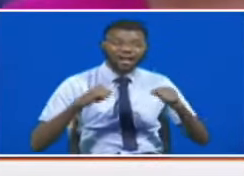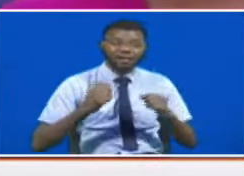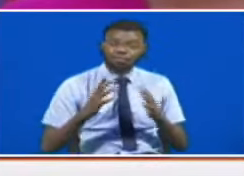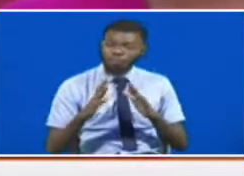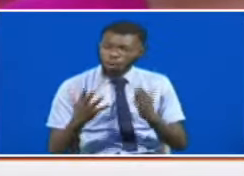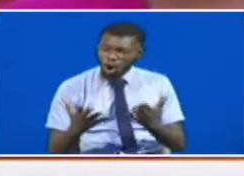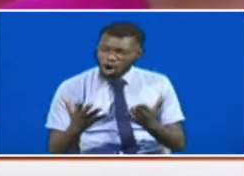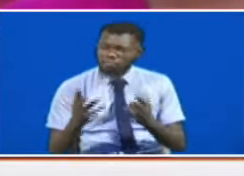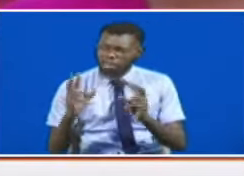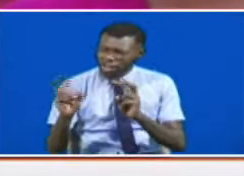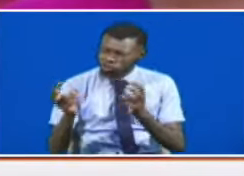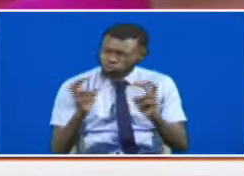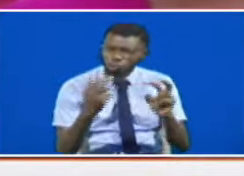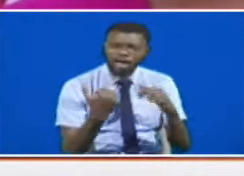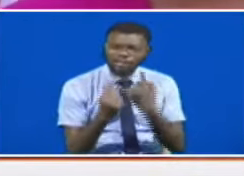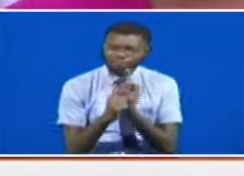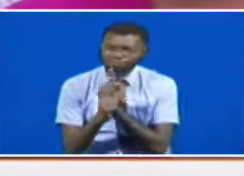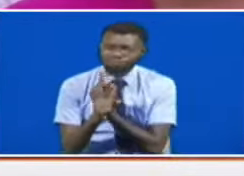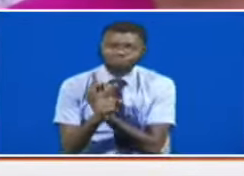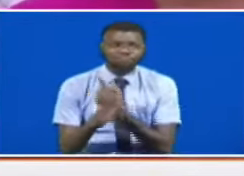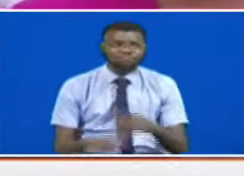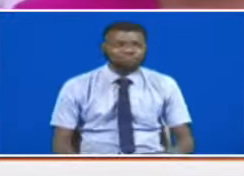the issues, because we had